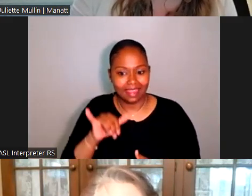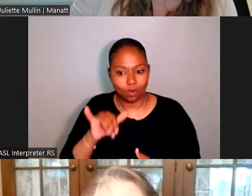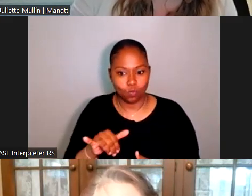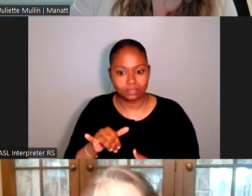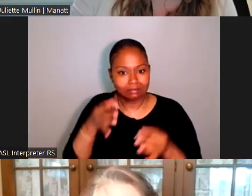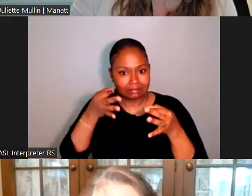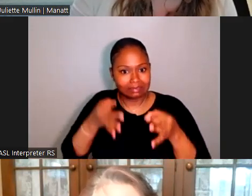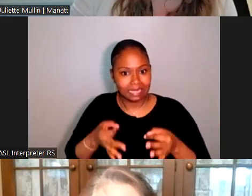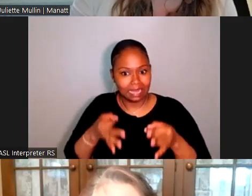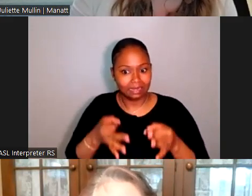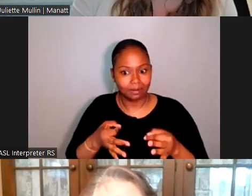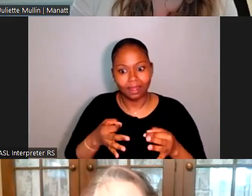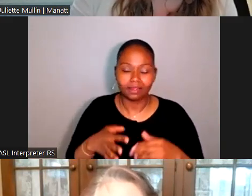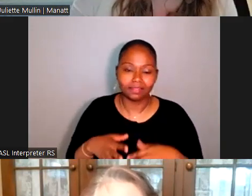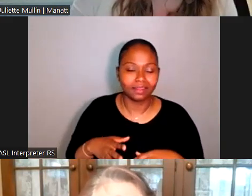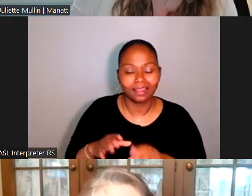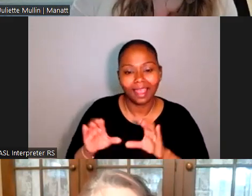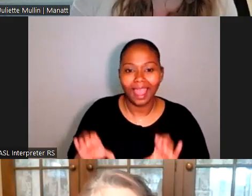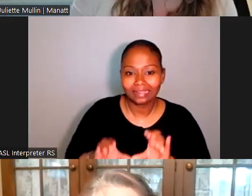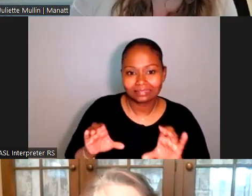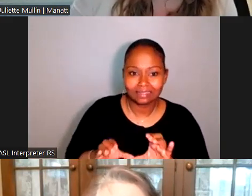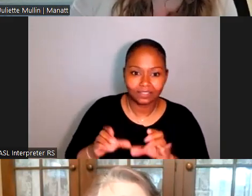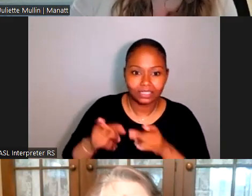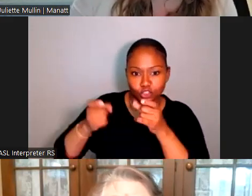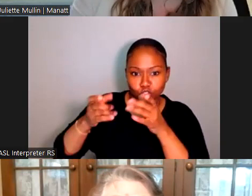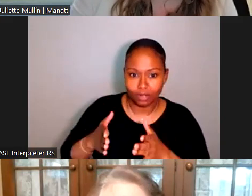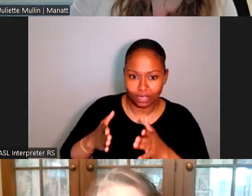of the activities director schedule.